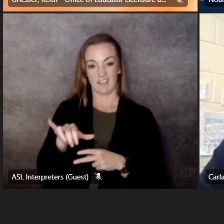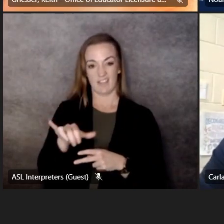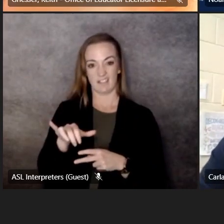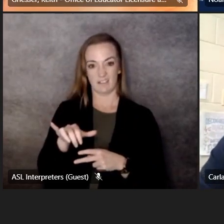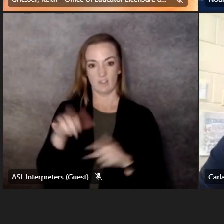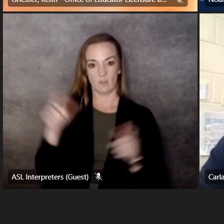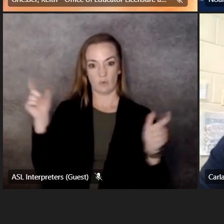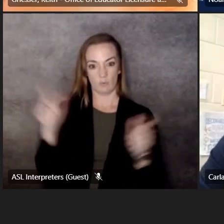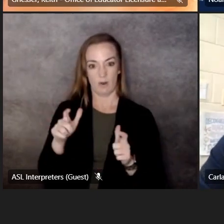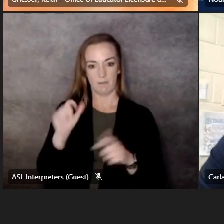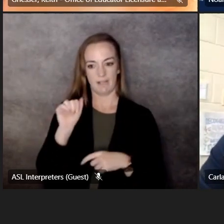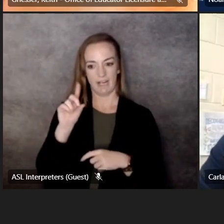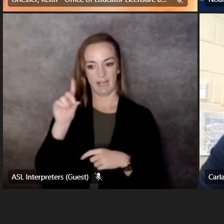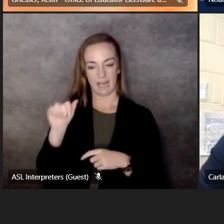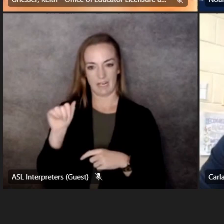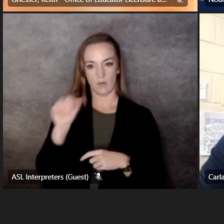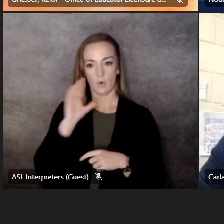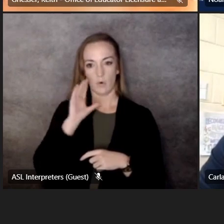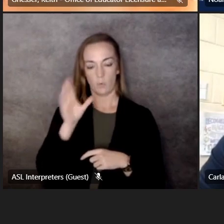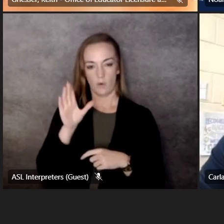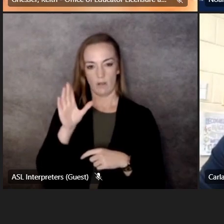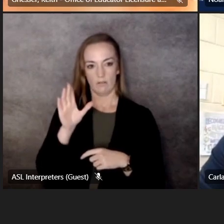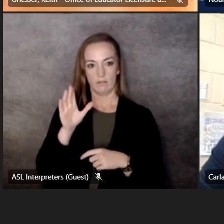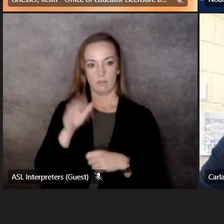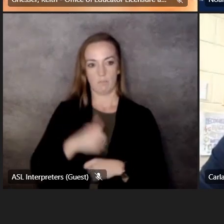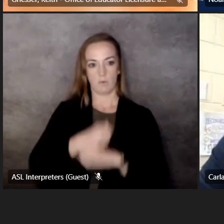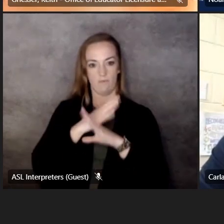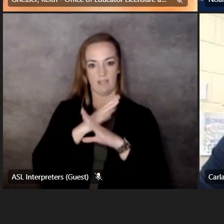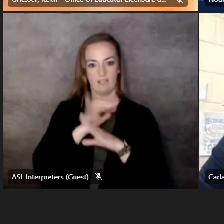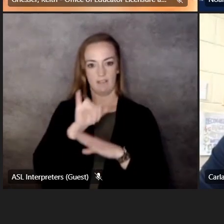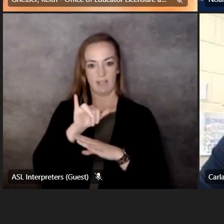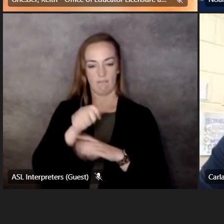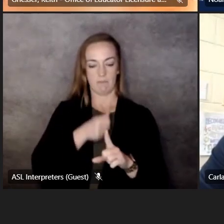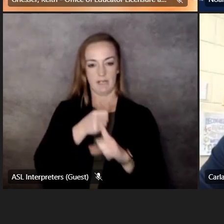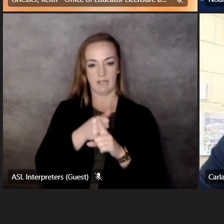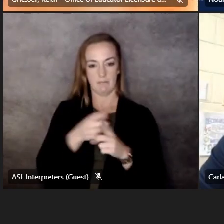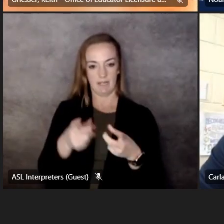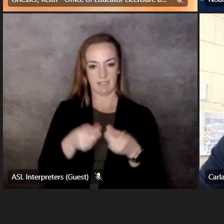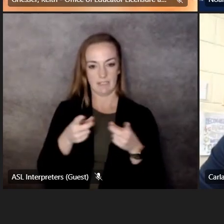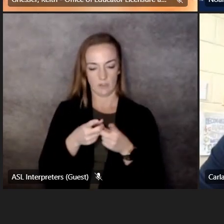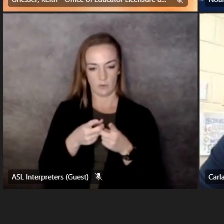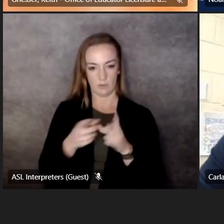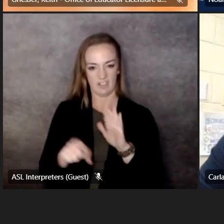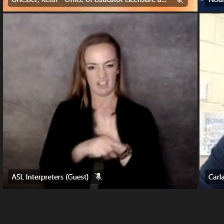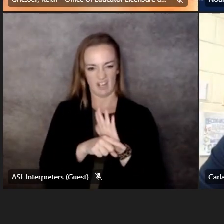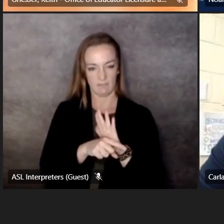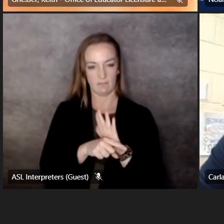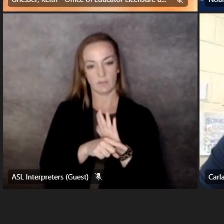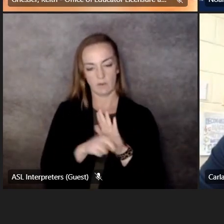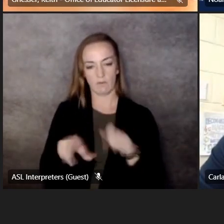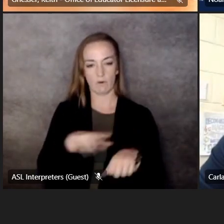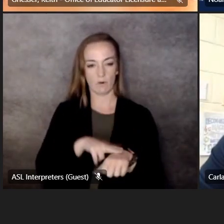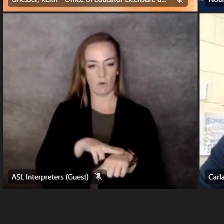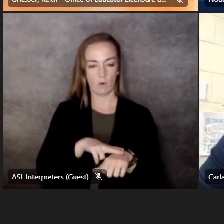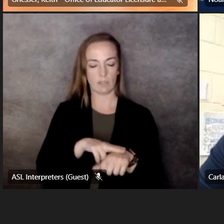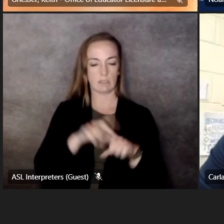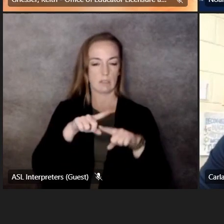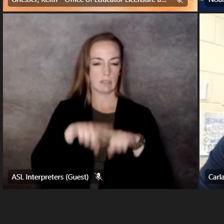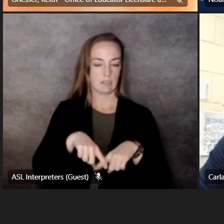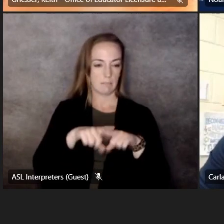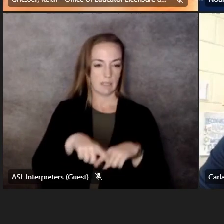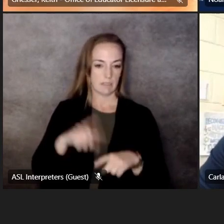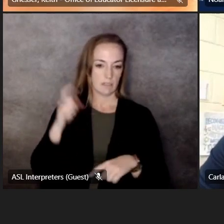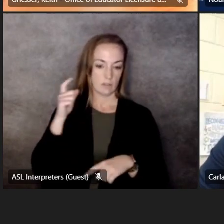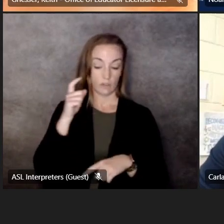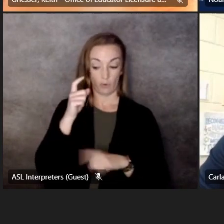from impacting districts as directly. So of course, it's going to depend on the distribution. That's going to depend on